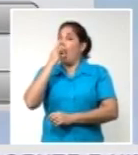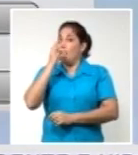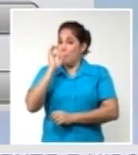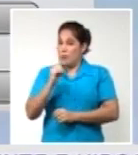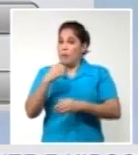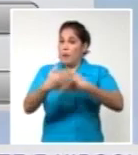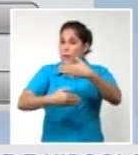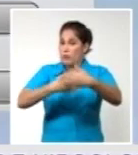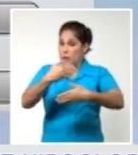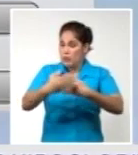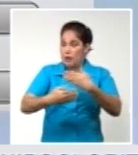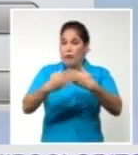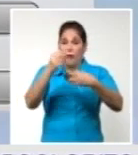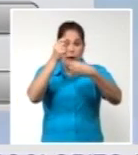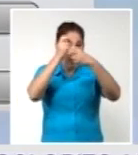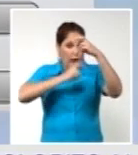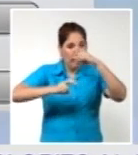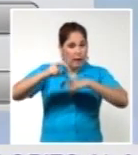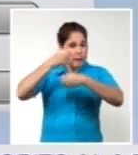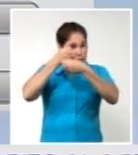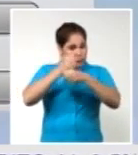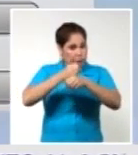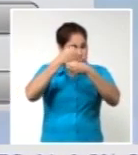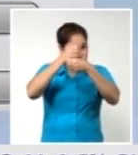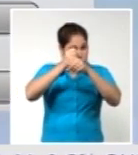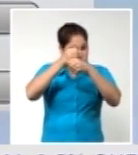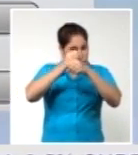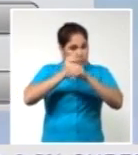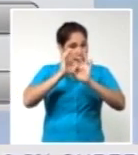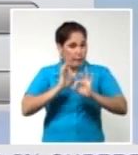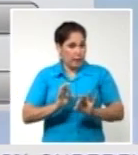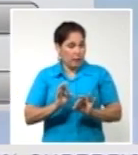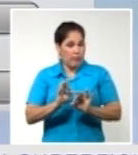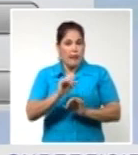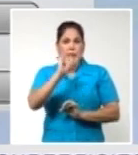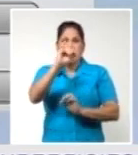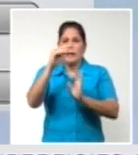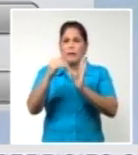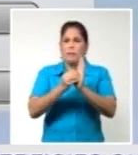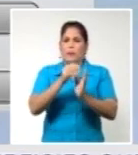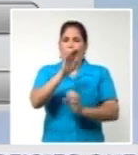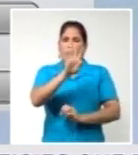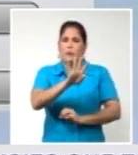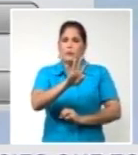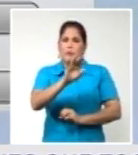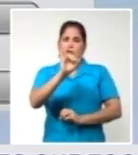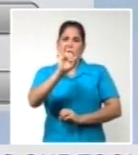samples processed in the entire country since the pandemic began to